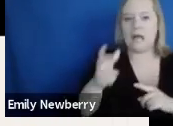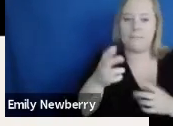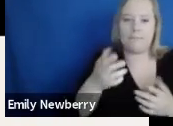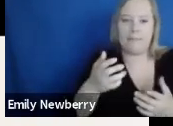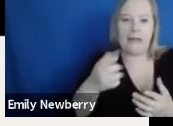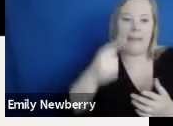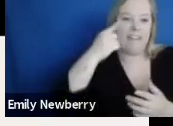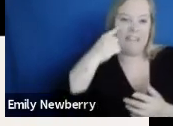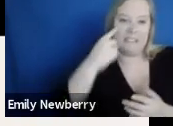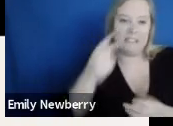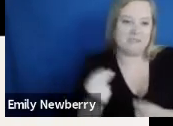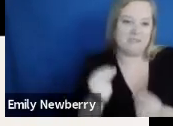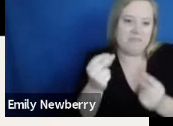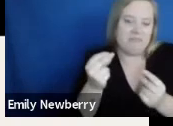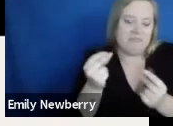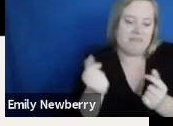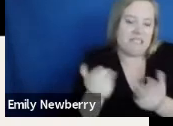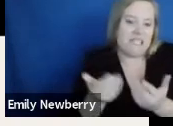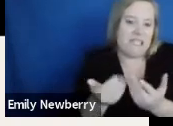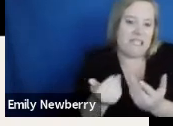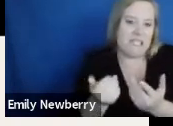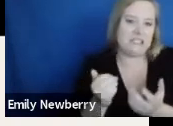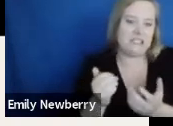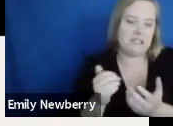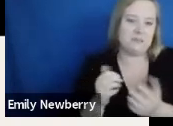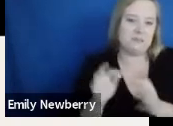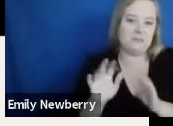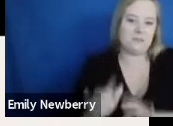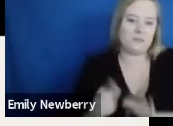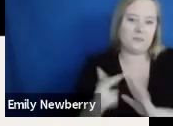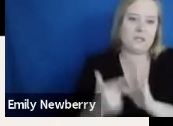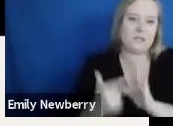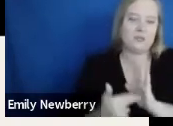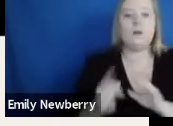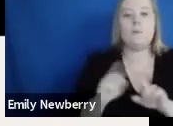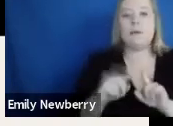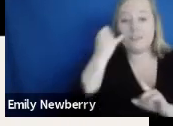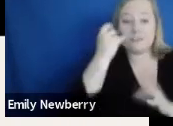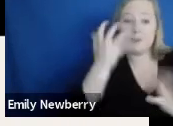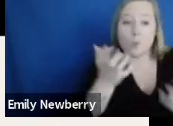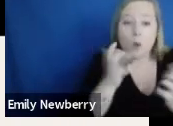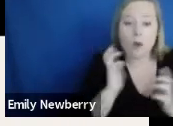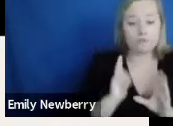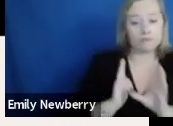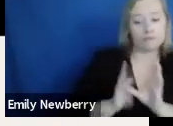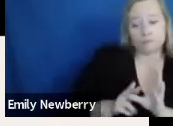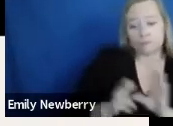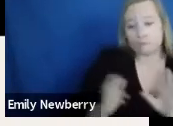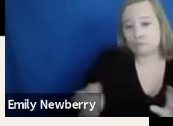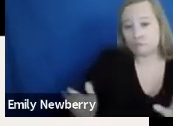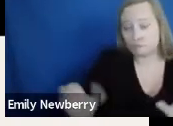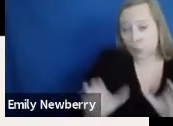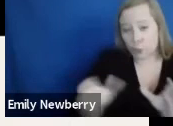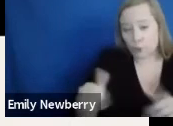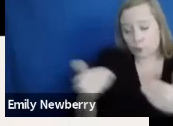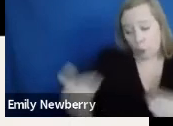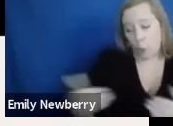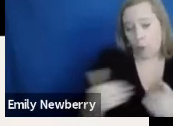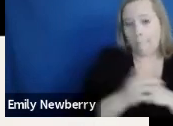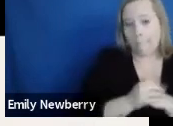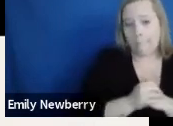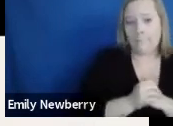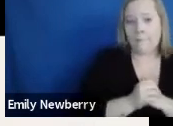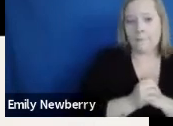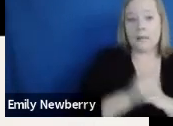another Zoom event. So anybody who's got the time to attend that is encouraged to do so. I think it's going to be very